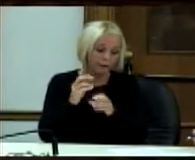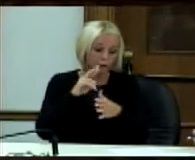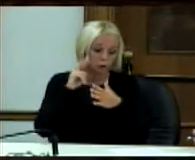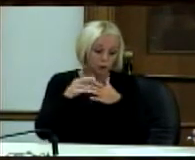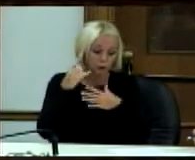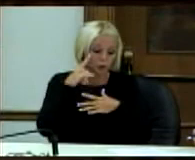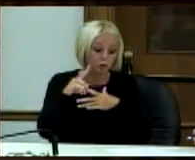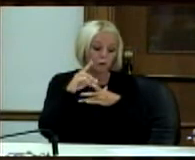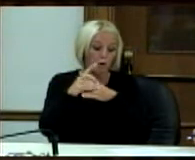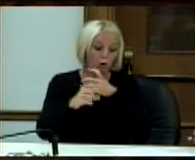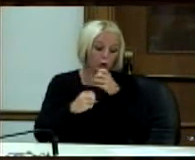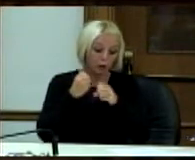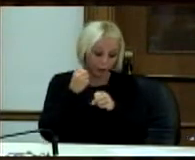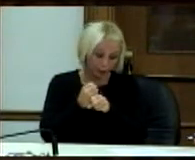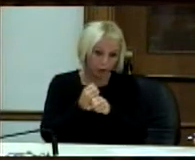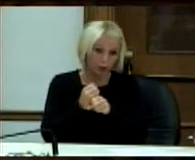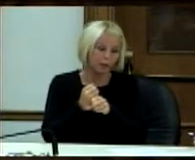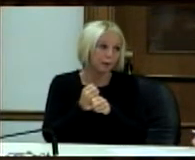year.